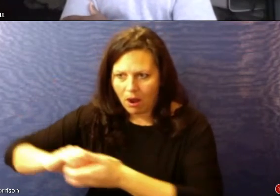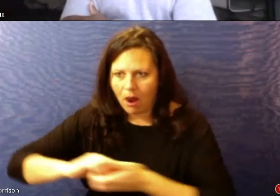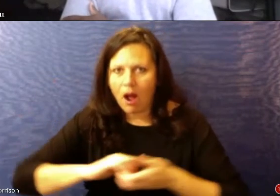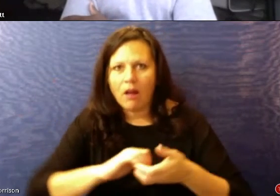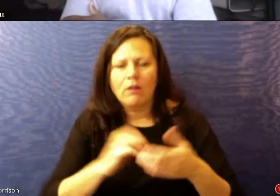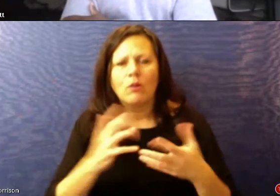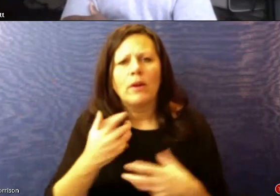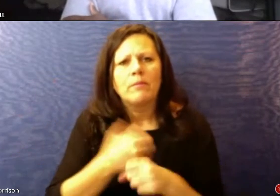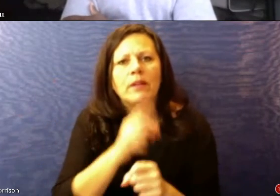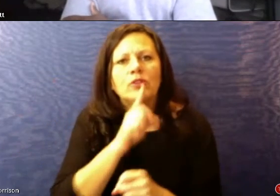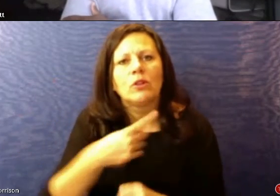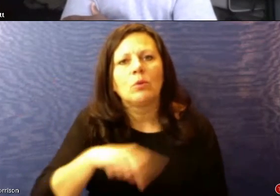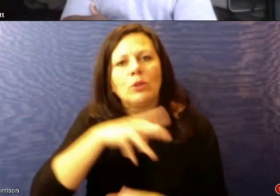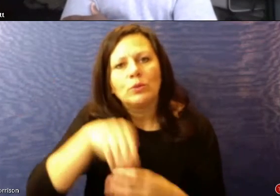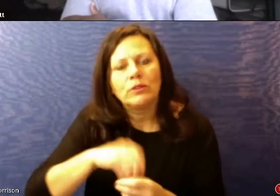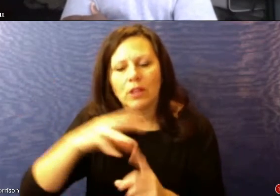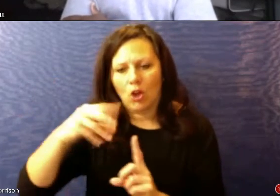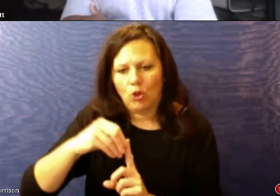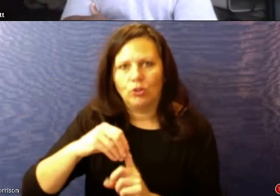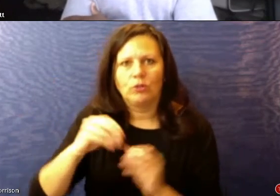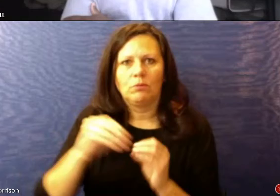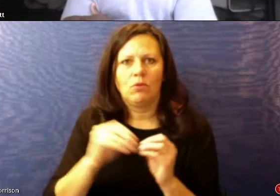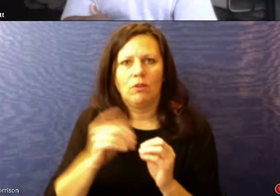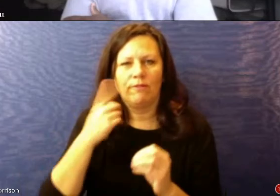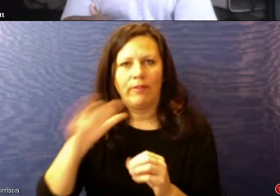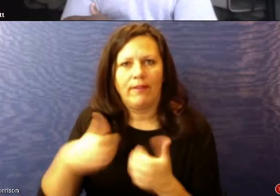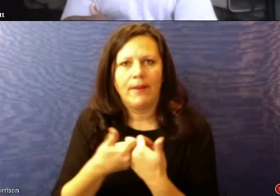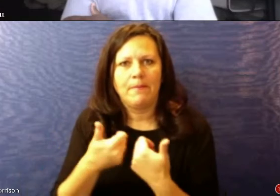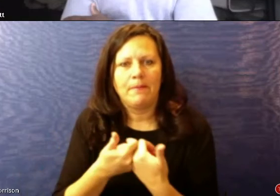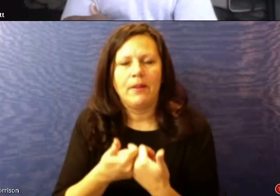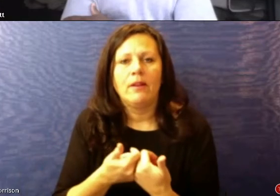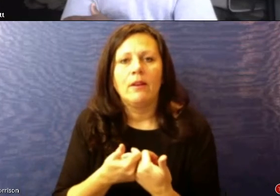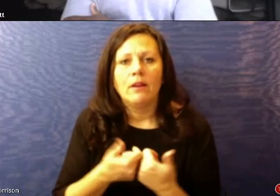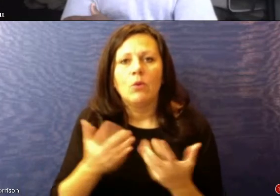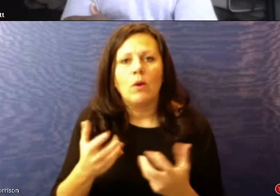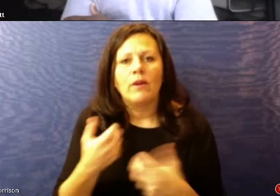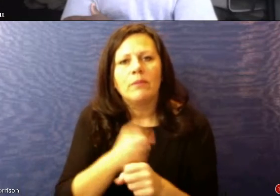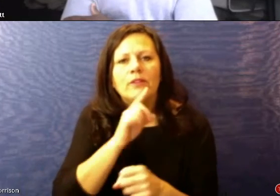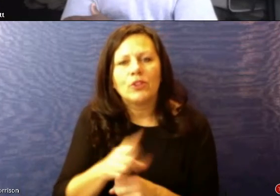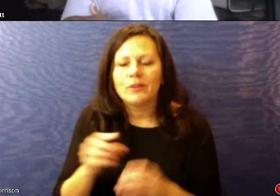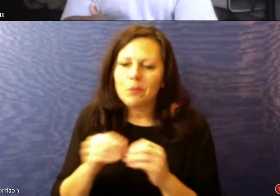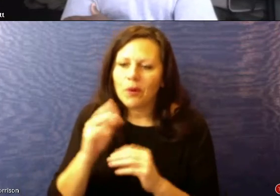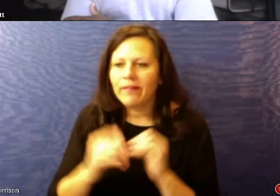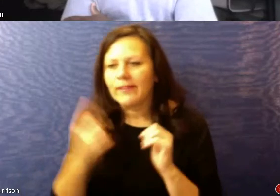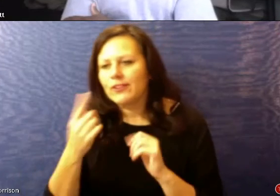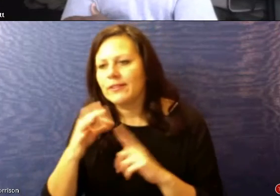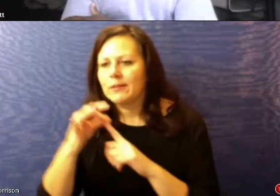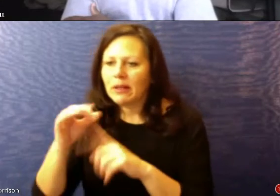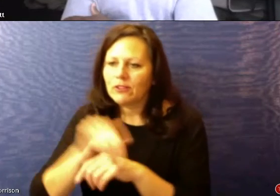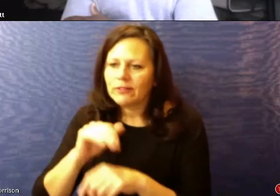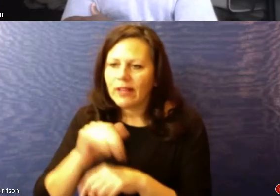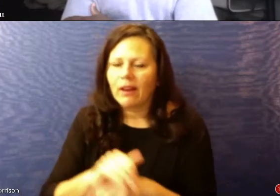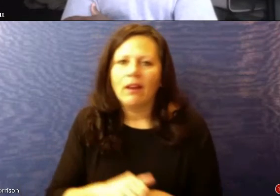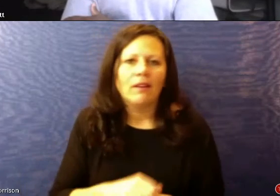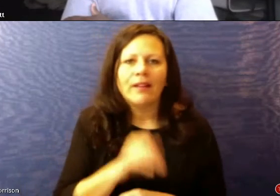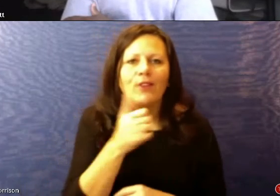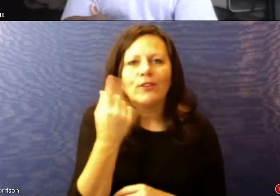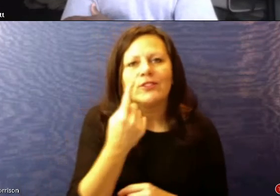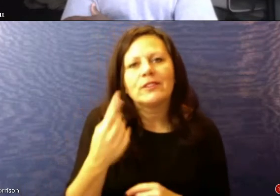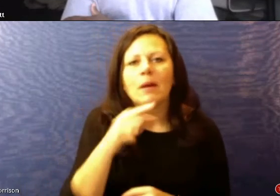culture more into games. So, and making sure it's more than just a special night, right? So not just the Black History Night